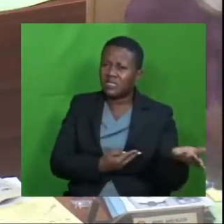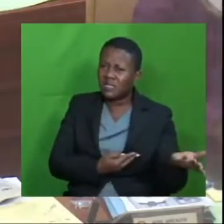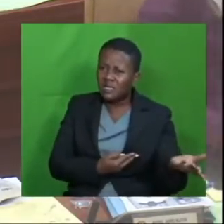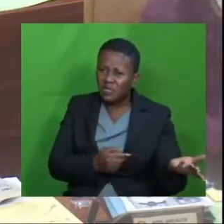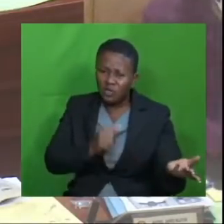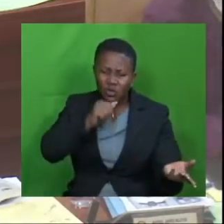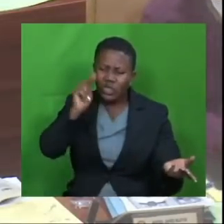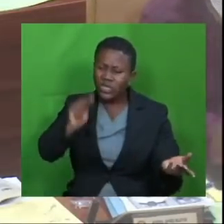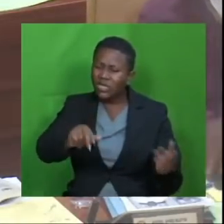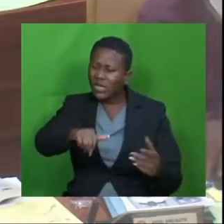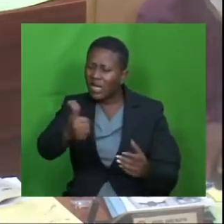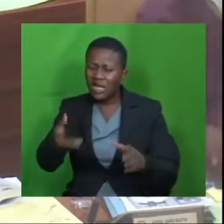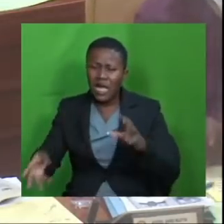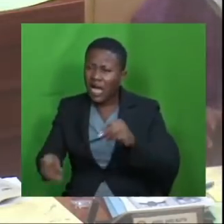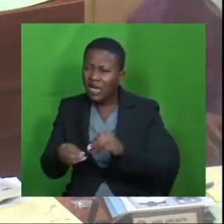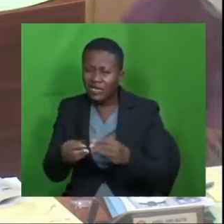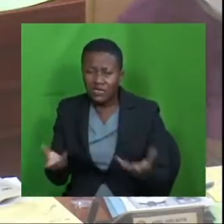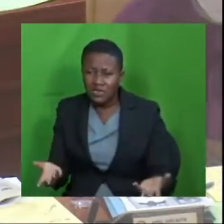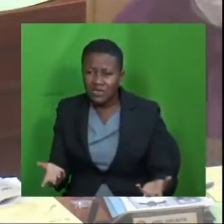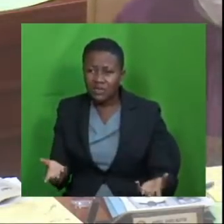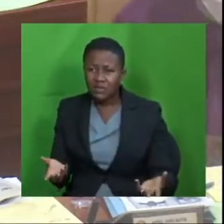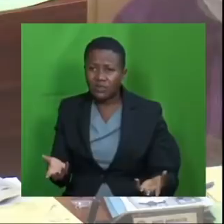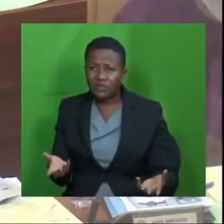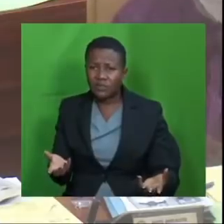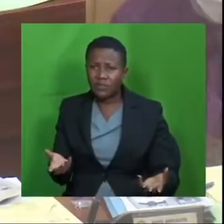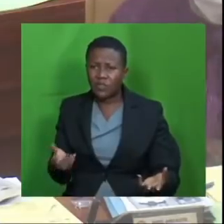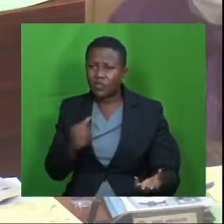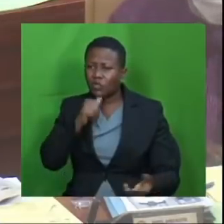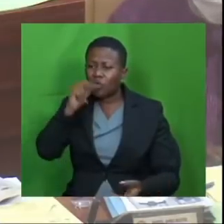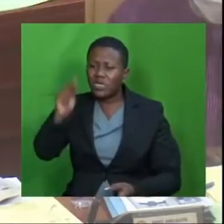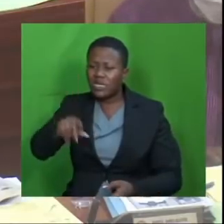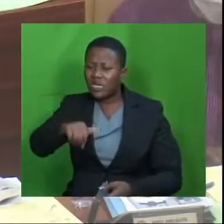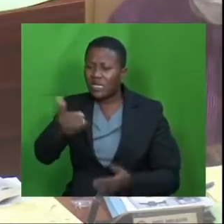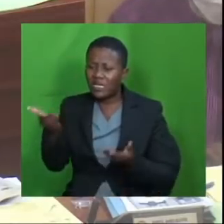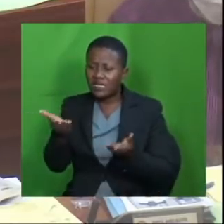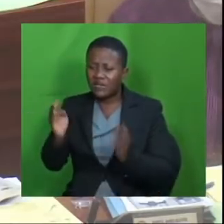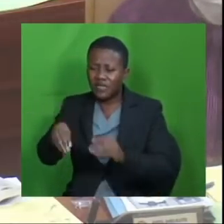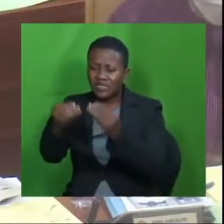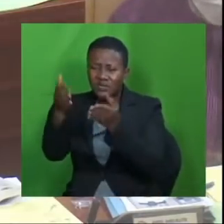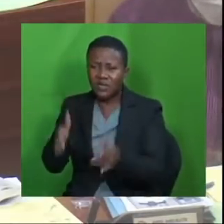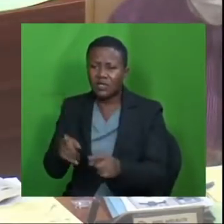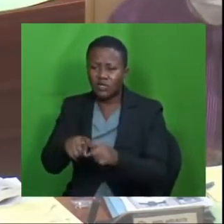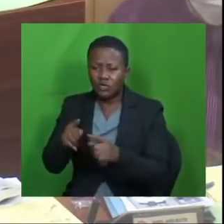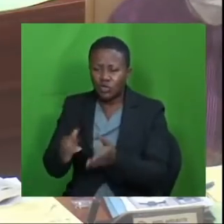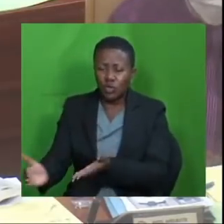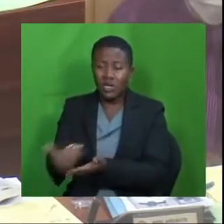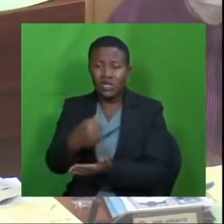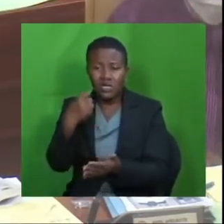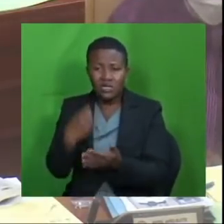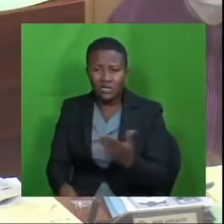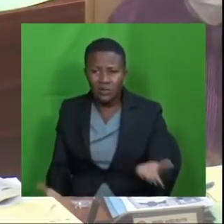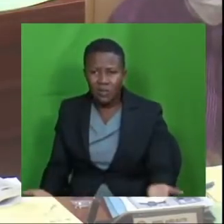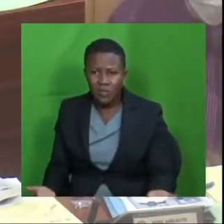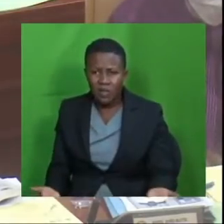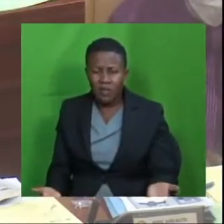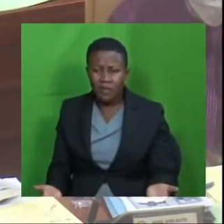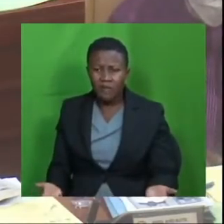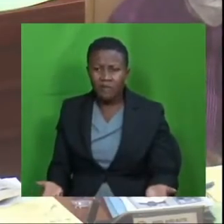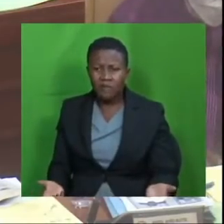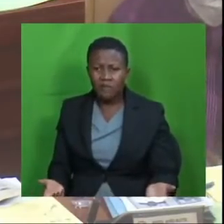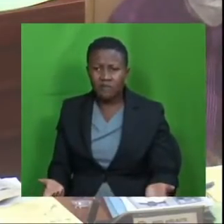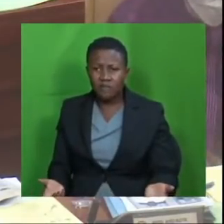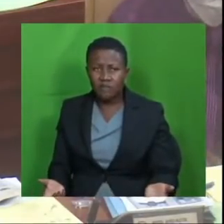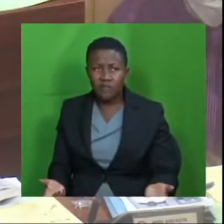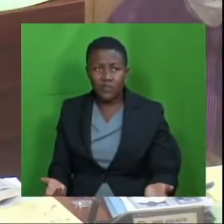new platform. And you don't need any service provider to collect this tax. The tax is already inbuilt. The